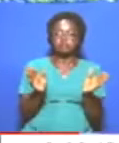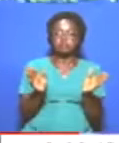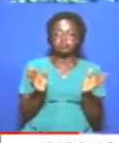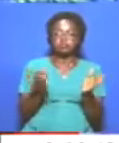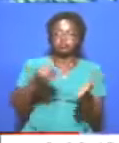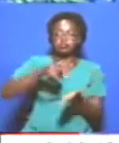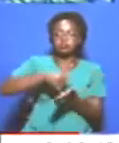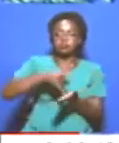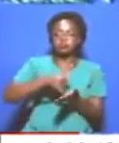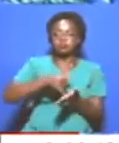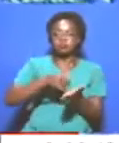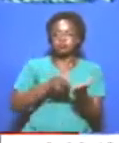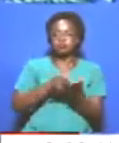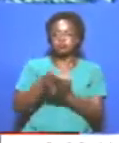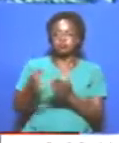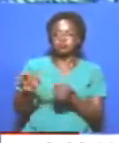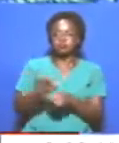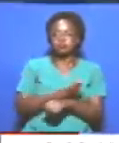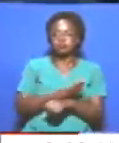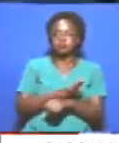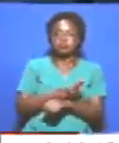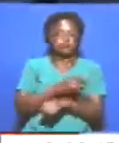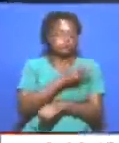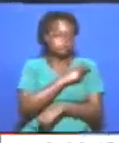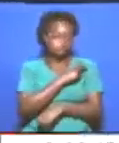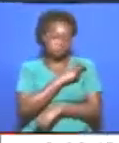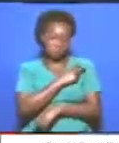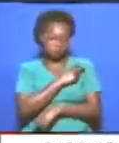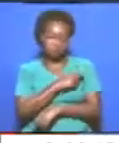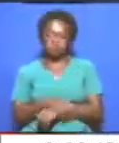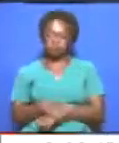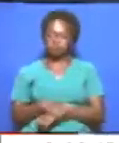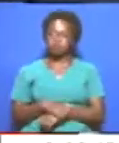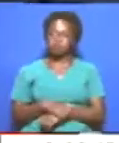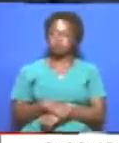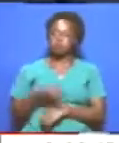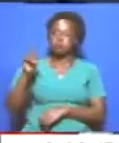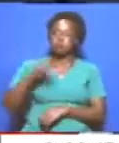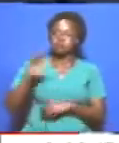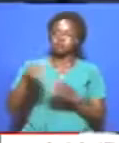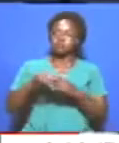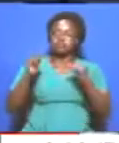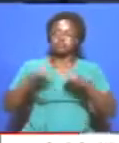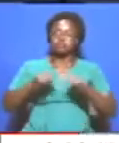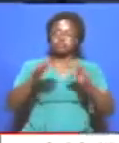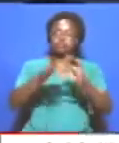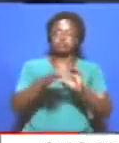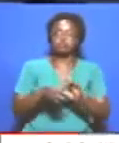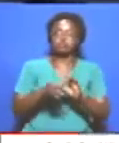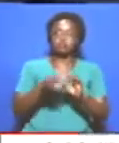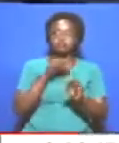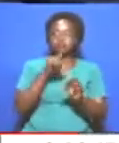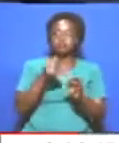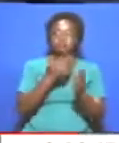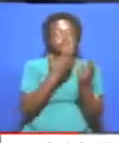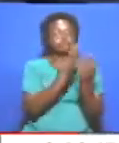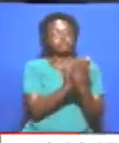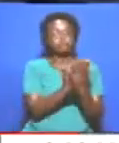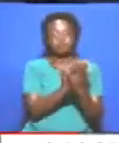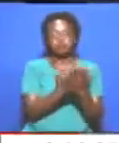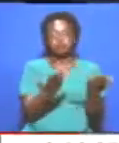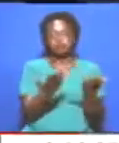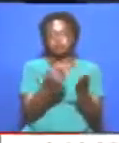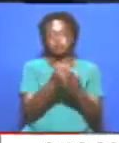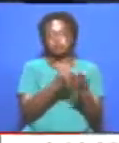inclusive, transparent, fully consultative. We must all agree that a coalition is not a jail where the doors